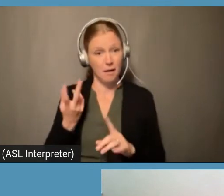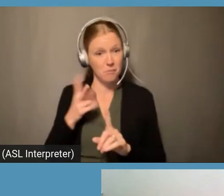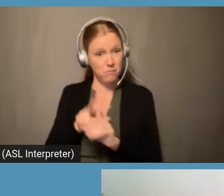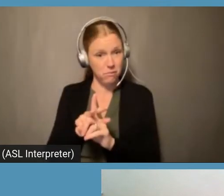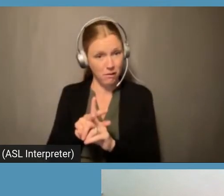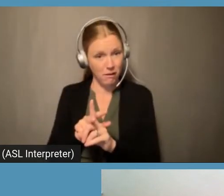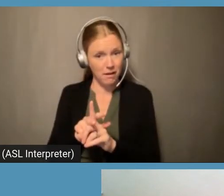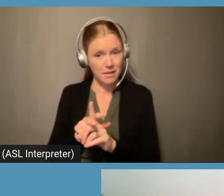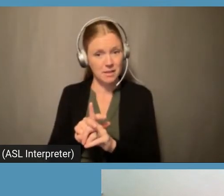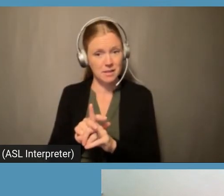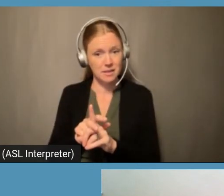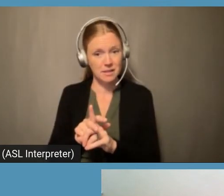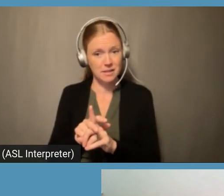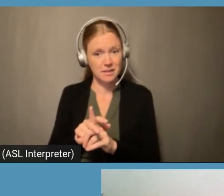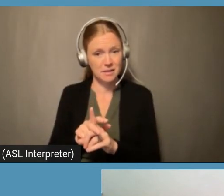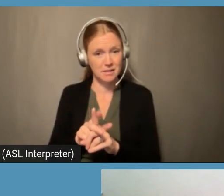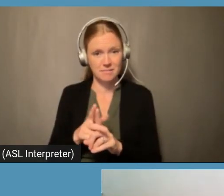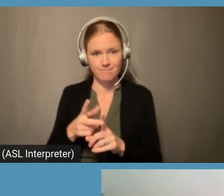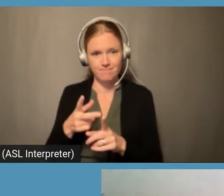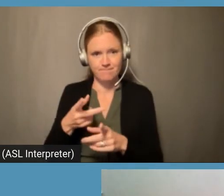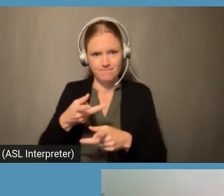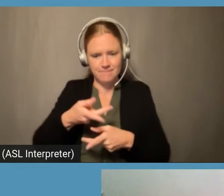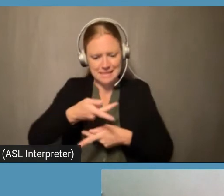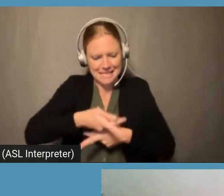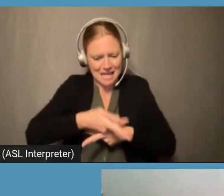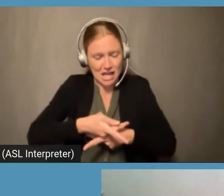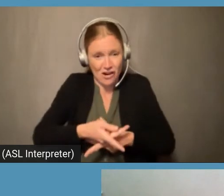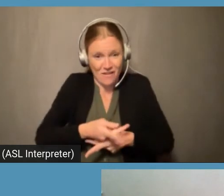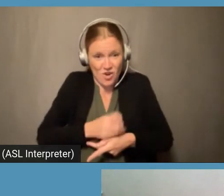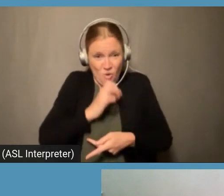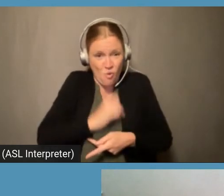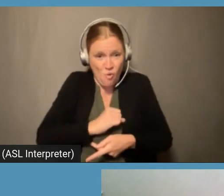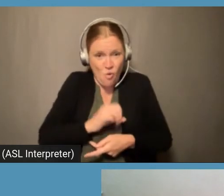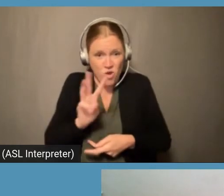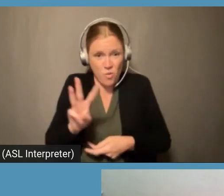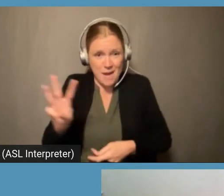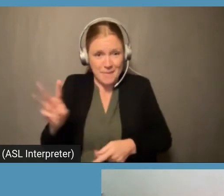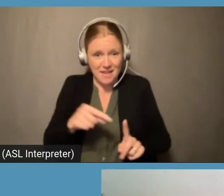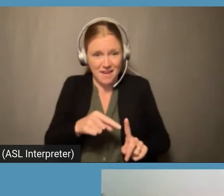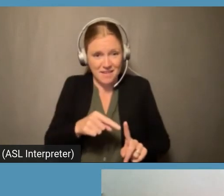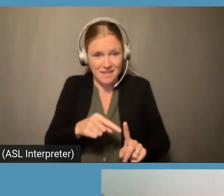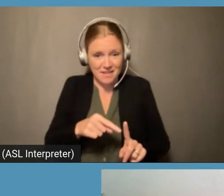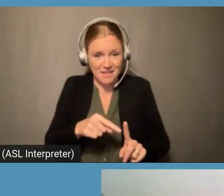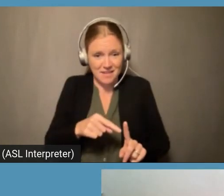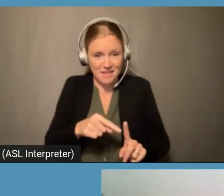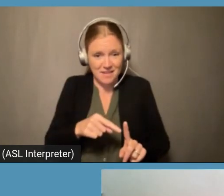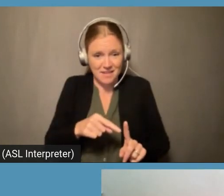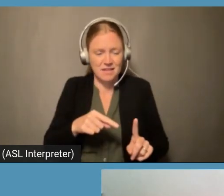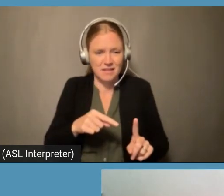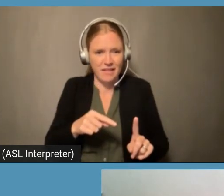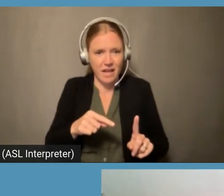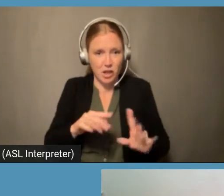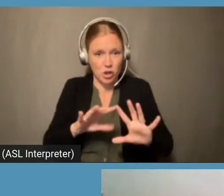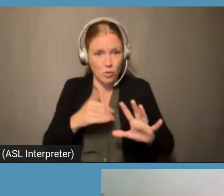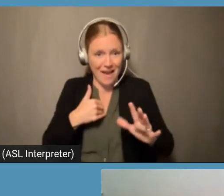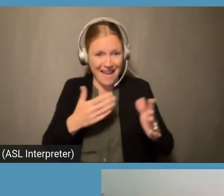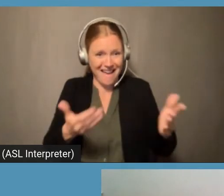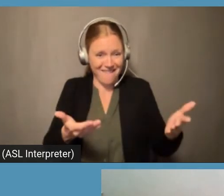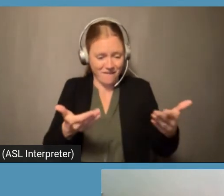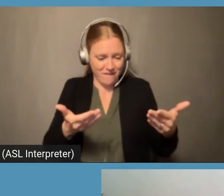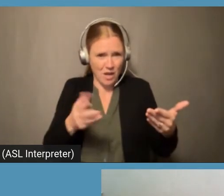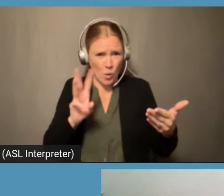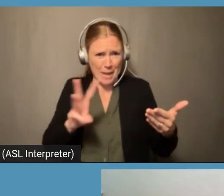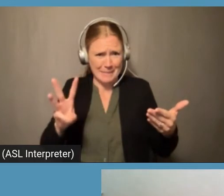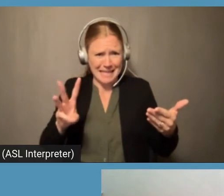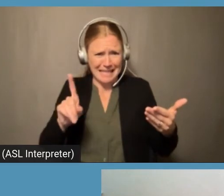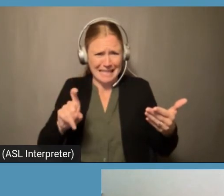apply to dealing with an existing website in terms of kind of like starting a project in the middle? Like you just need to refresh